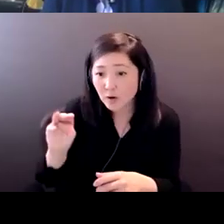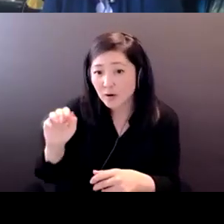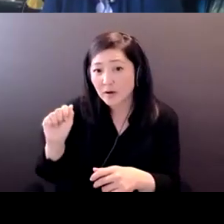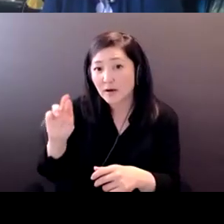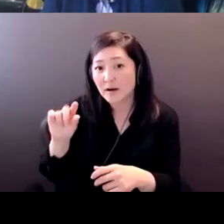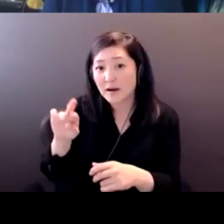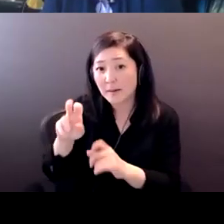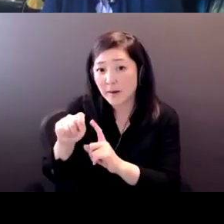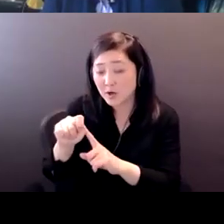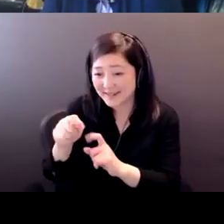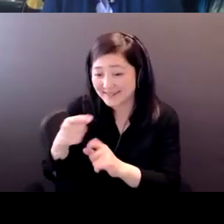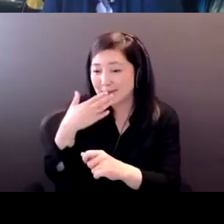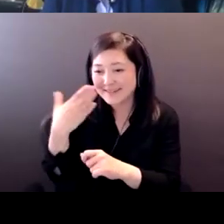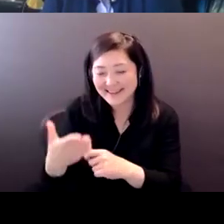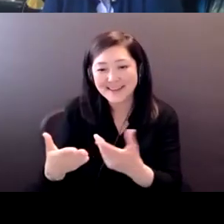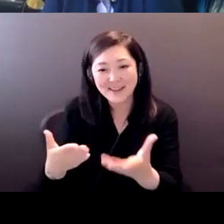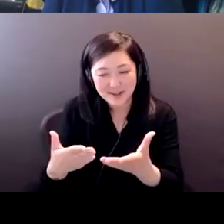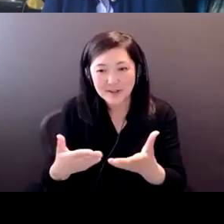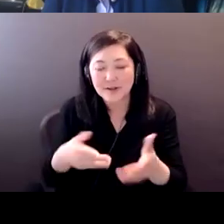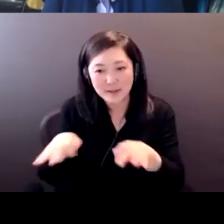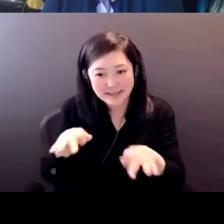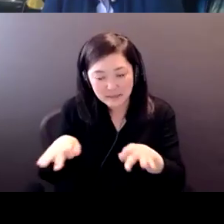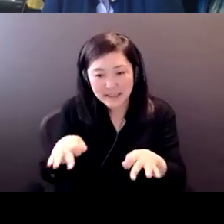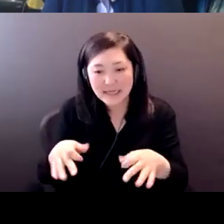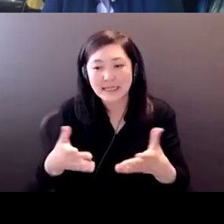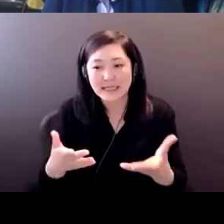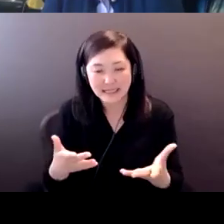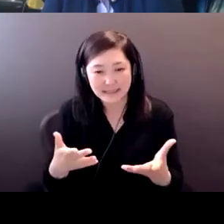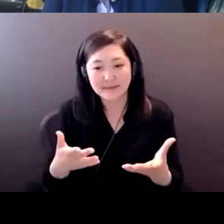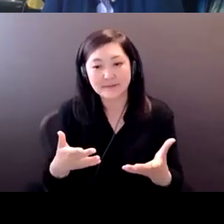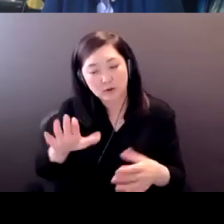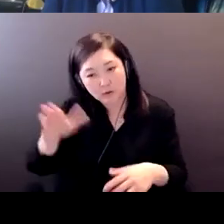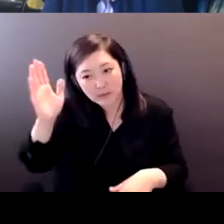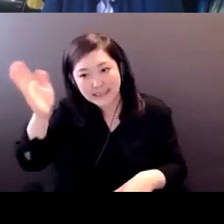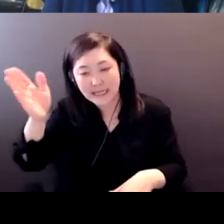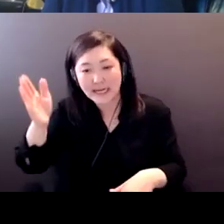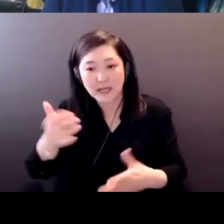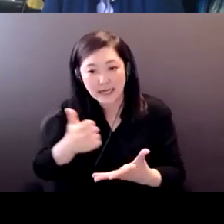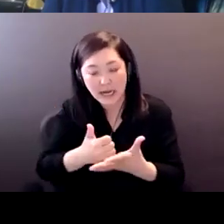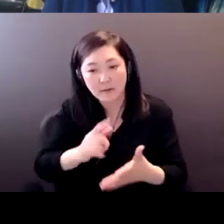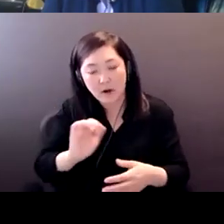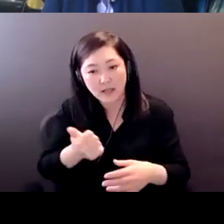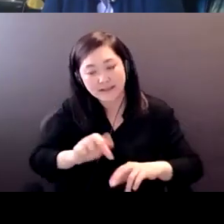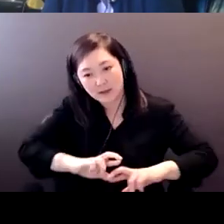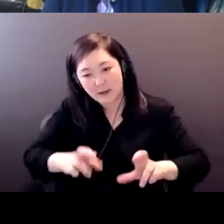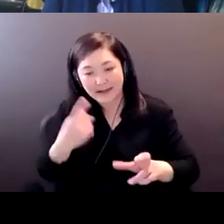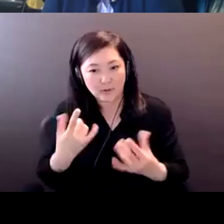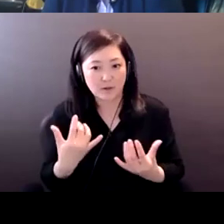you for bringing us all on board on the same level with your presentation. And just a couple of